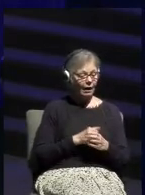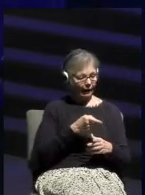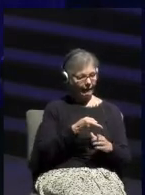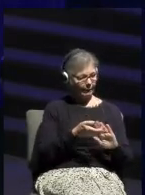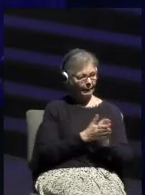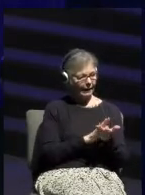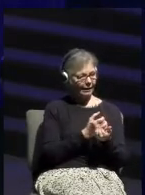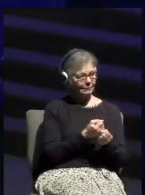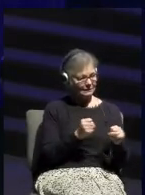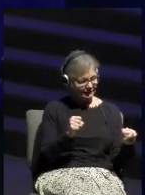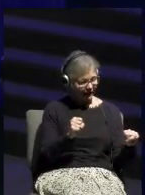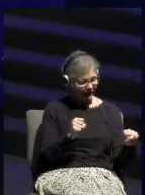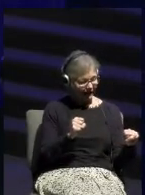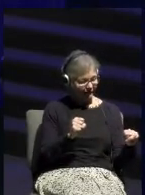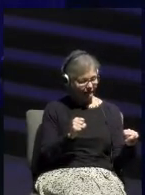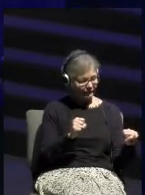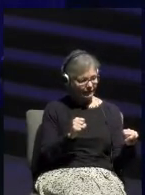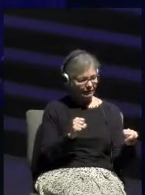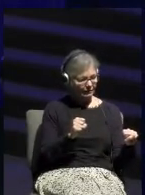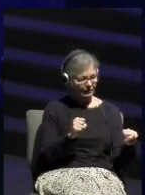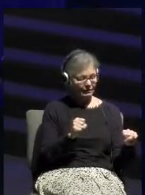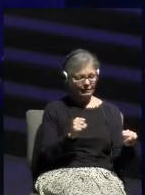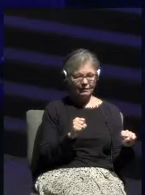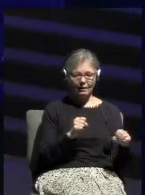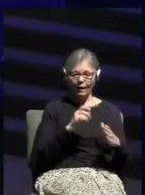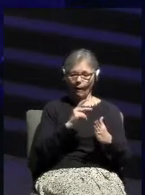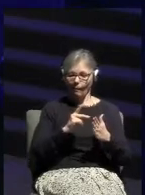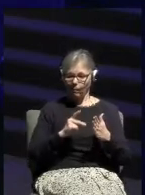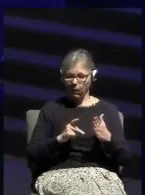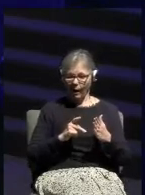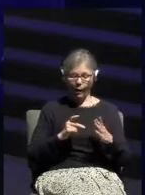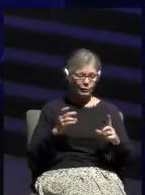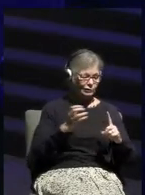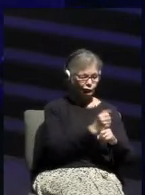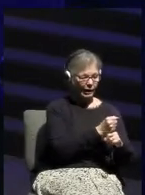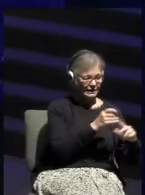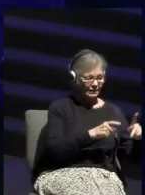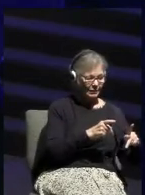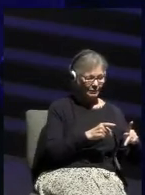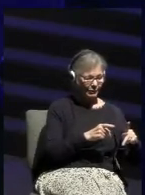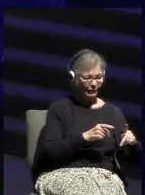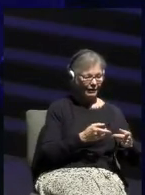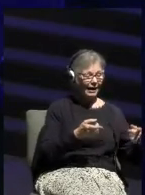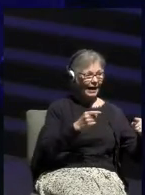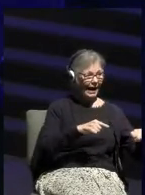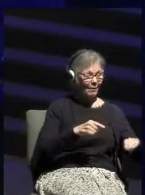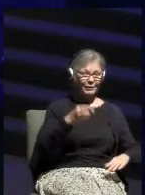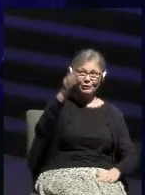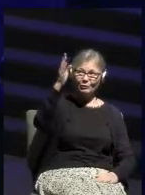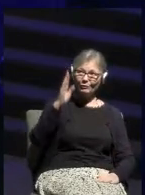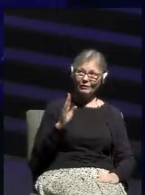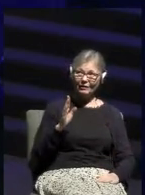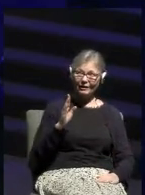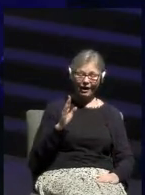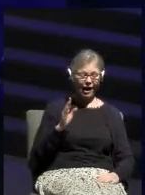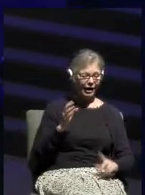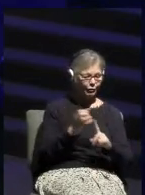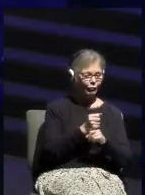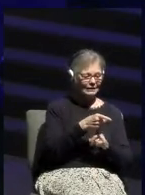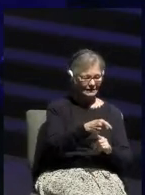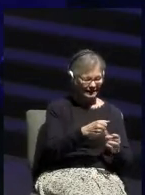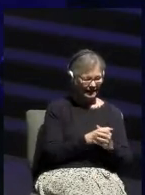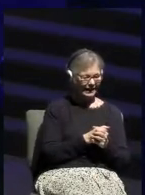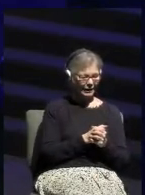when Paul was arresting people. God arrested Paul, or Saul, and changed his